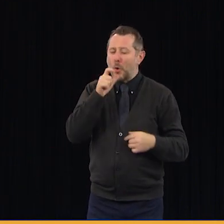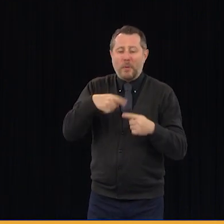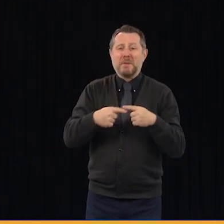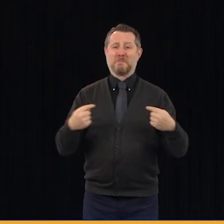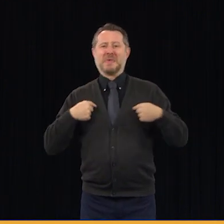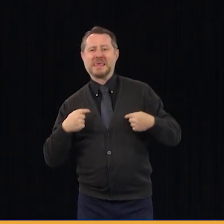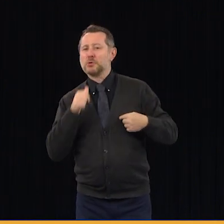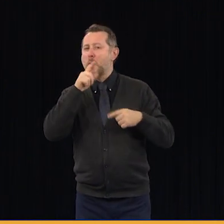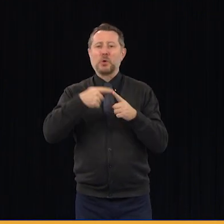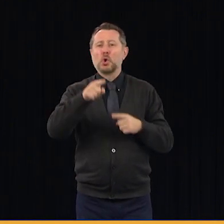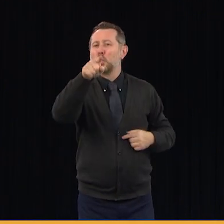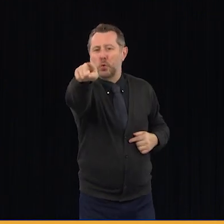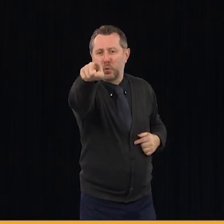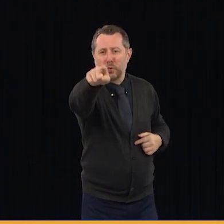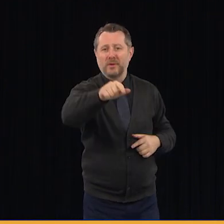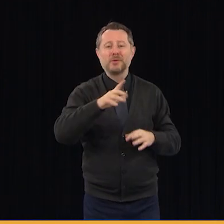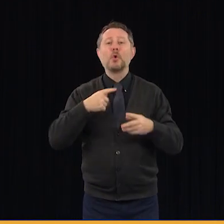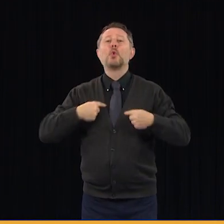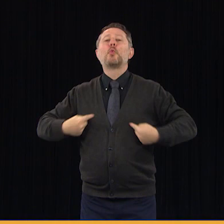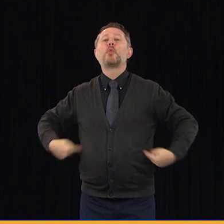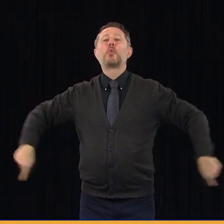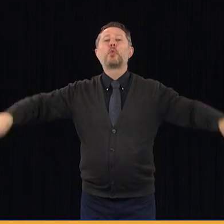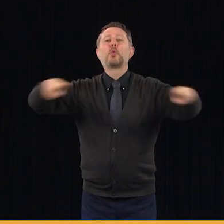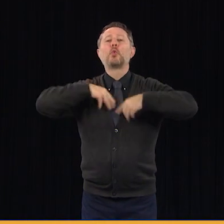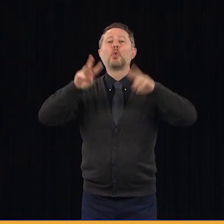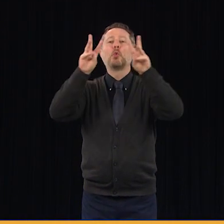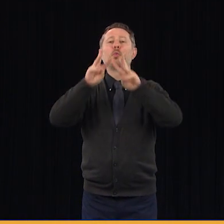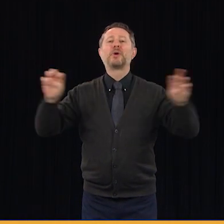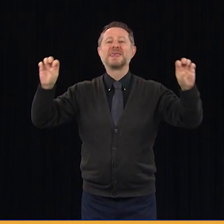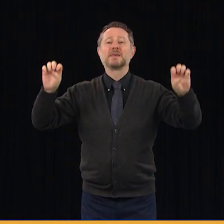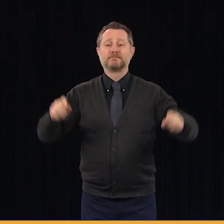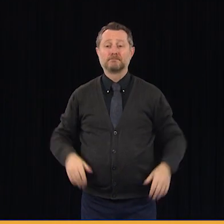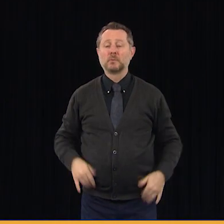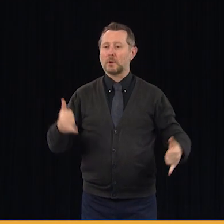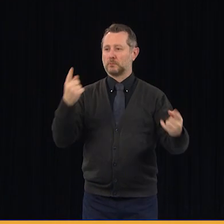and that's where we are. Questions? Do we need nursing homes just for COVID patients?